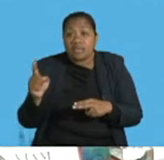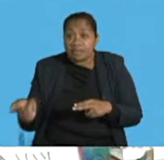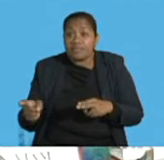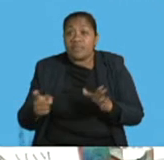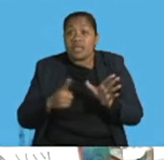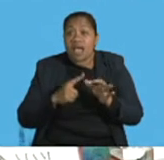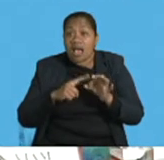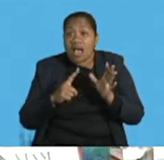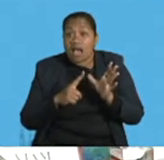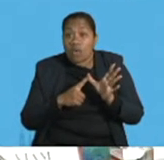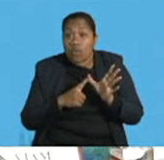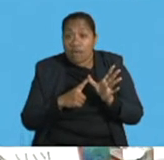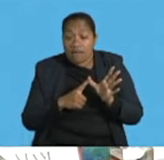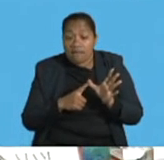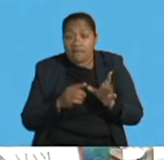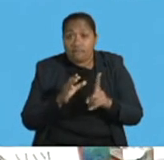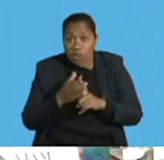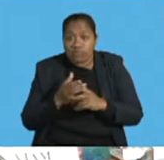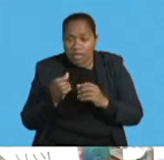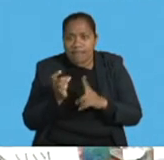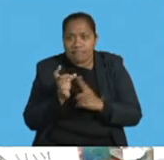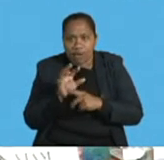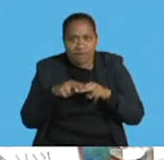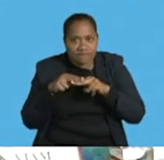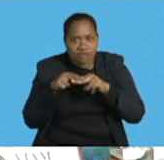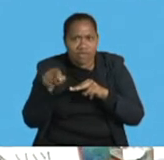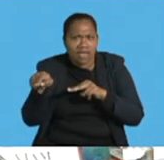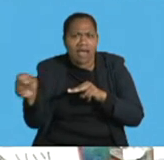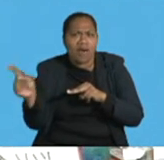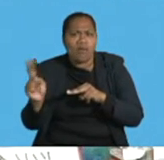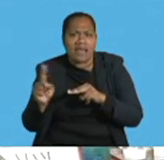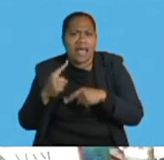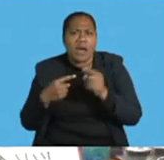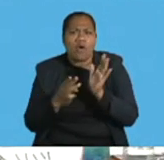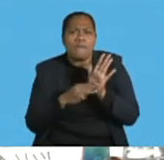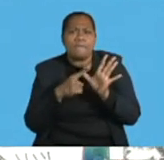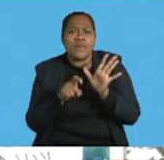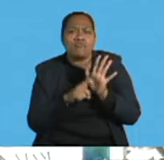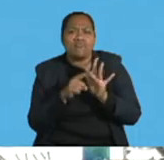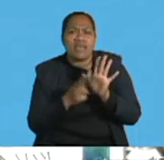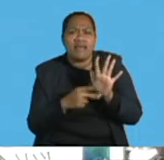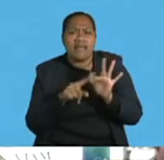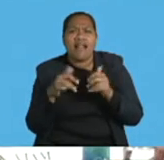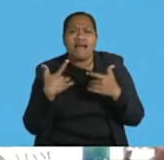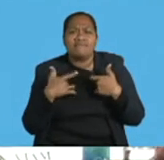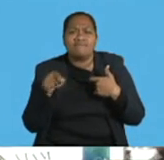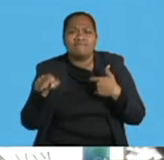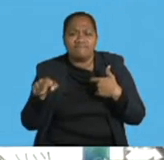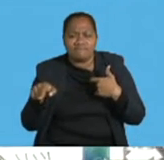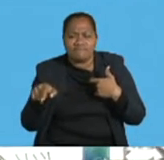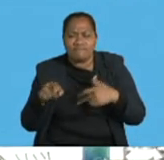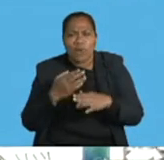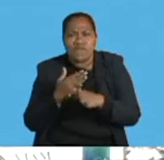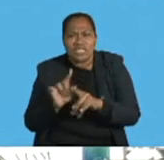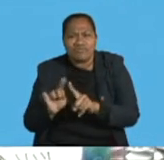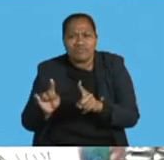Fiji. Aquaculture remains one of the key tools in the Fiji government's work towards putting fish on the table